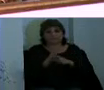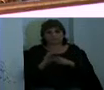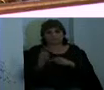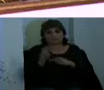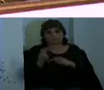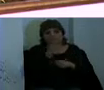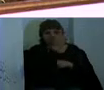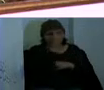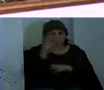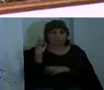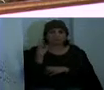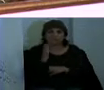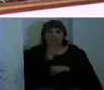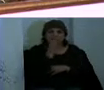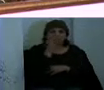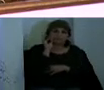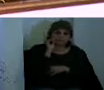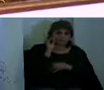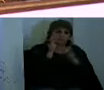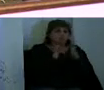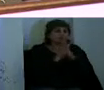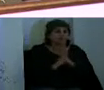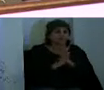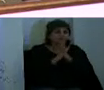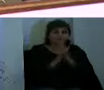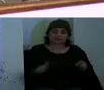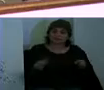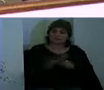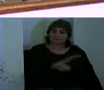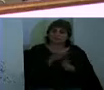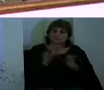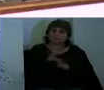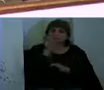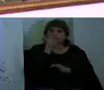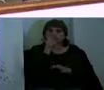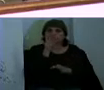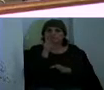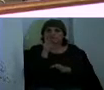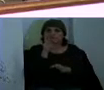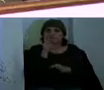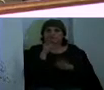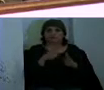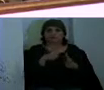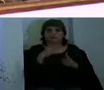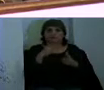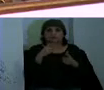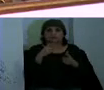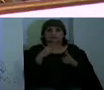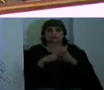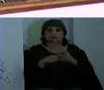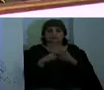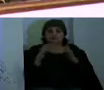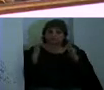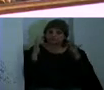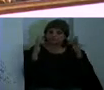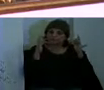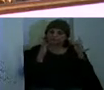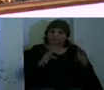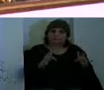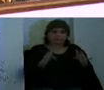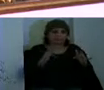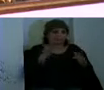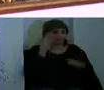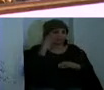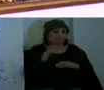he had fasted and prayed. Full of the Spirit, Satan meets him in the desert. I don't know if you've